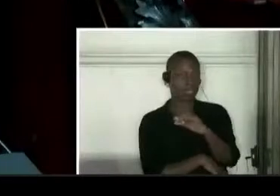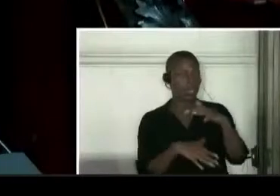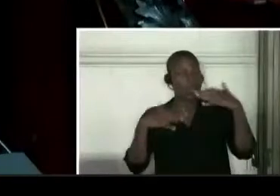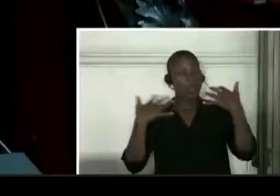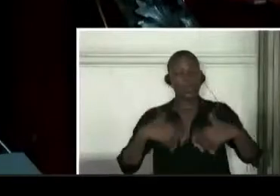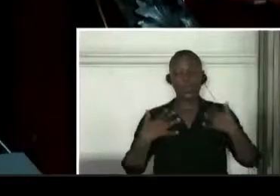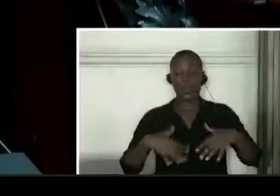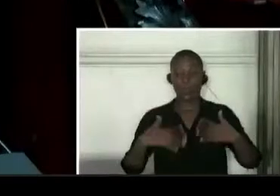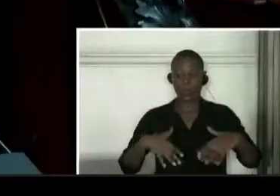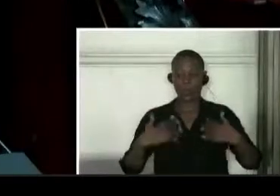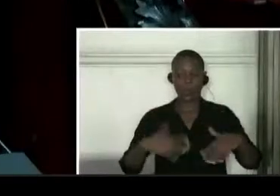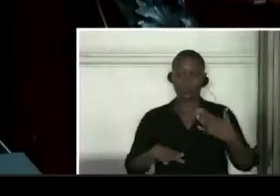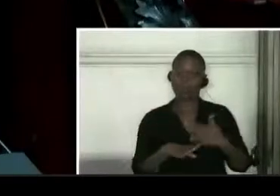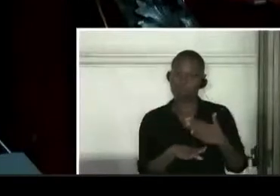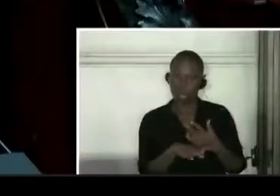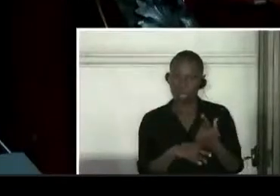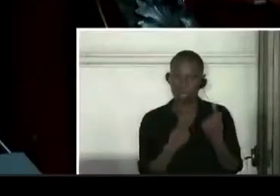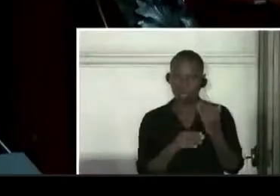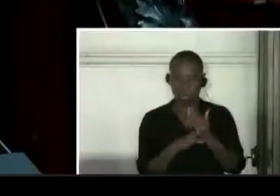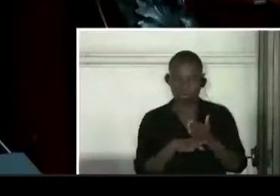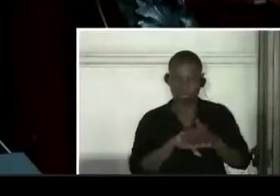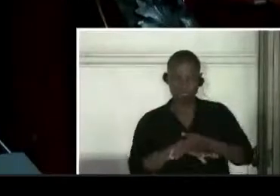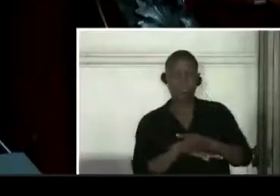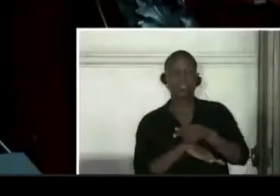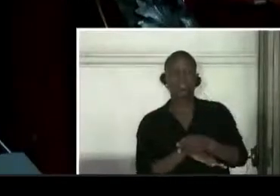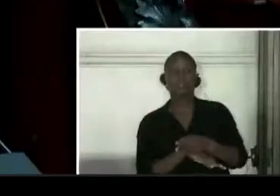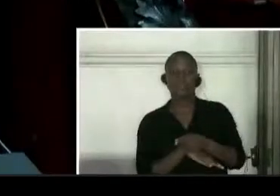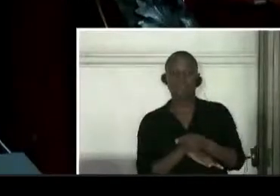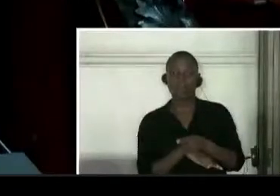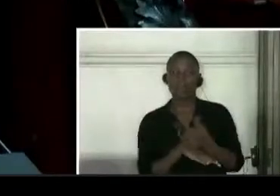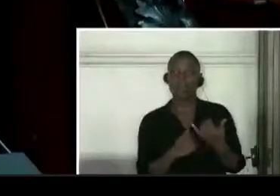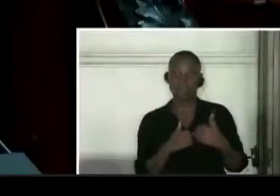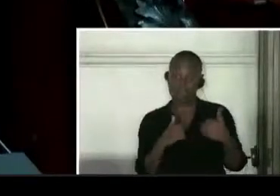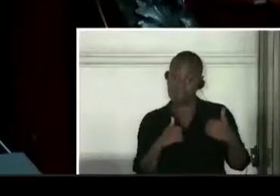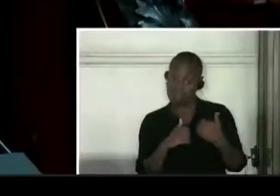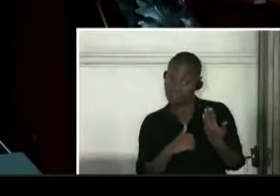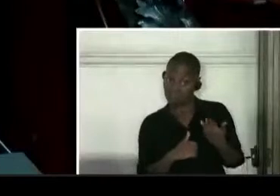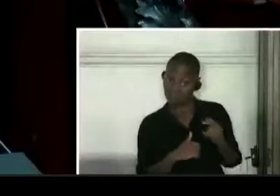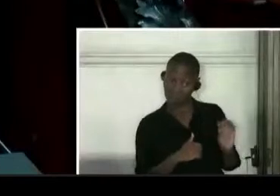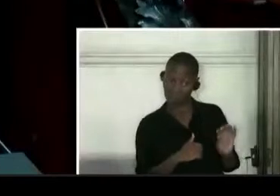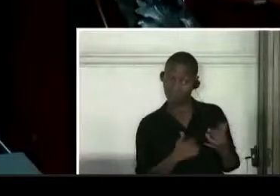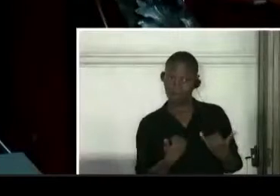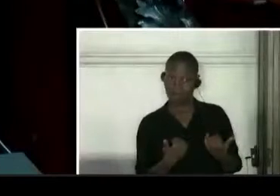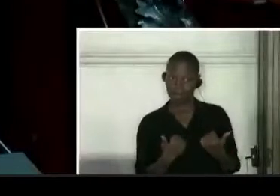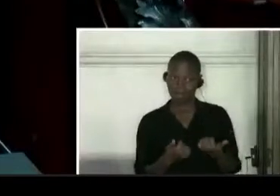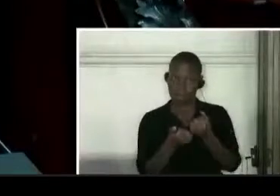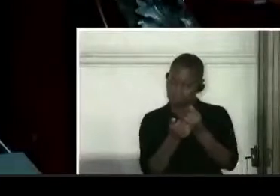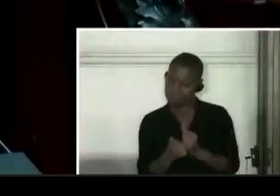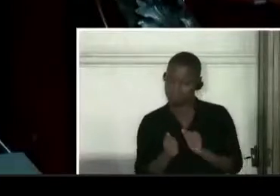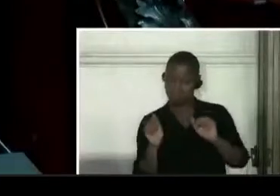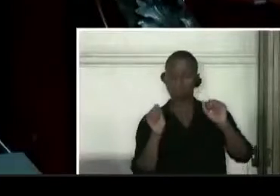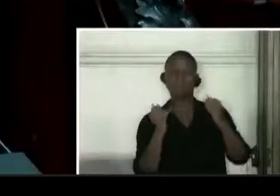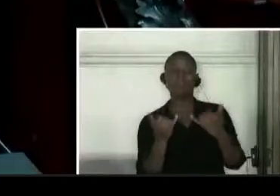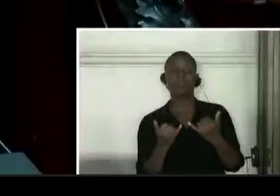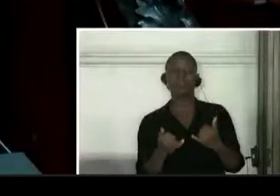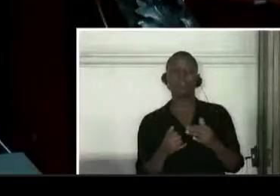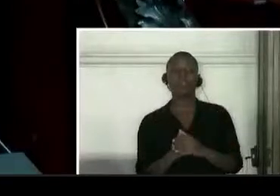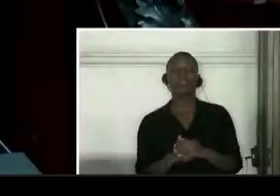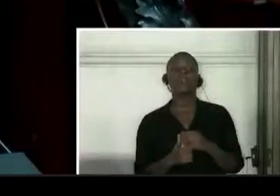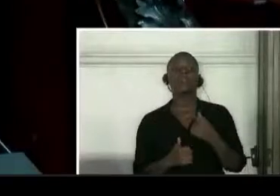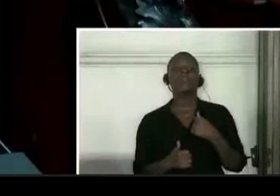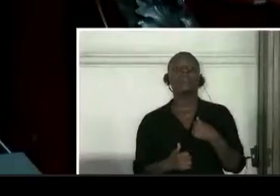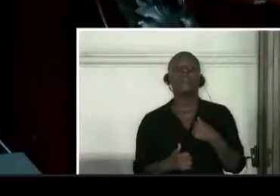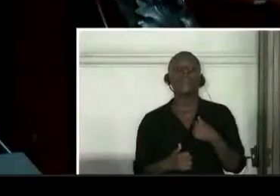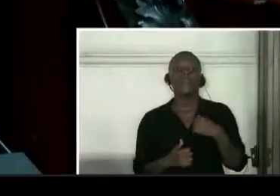pioneering democracy. Honorable Chairperson, Allow me to briefly take you